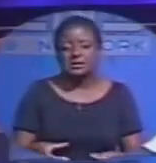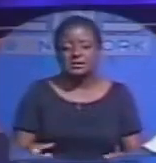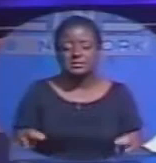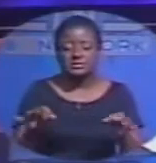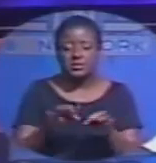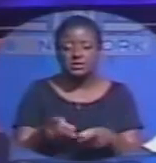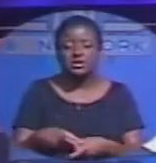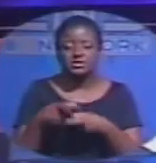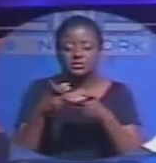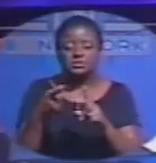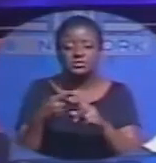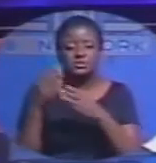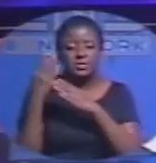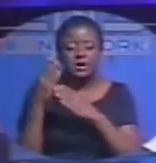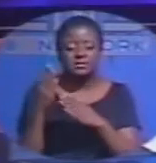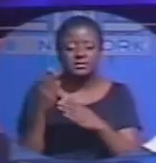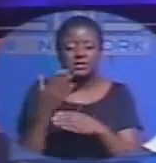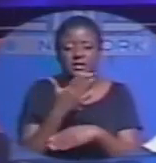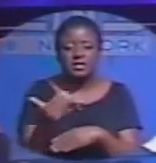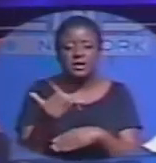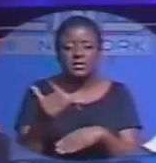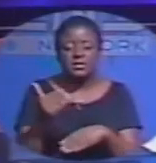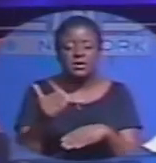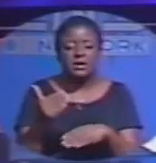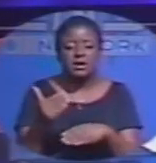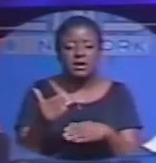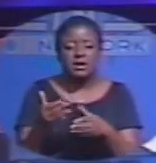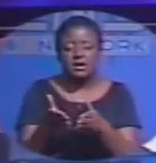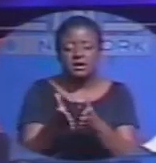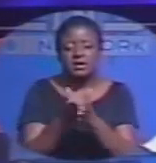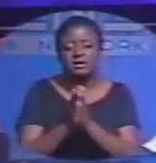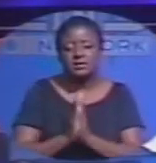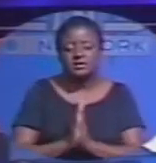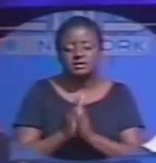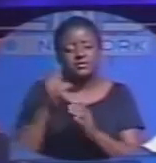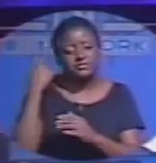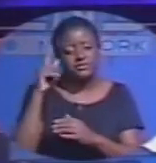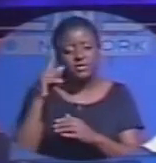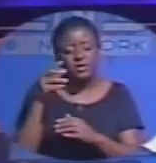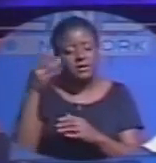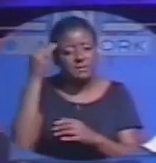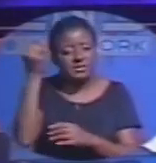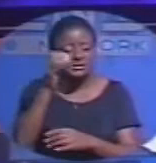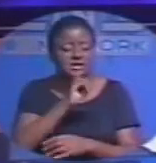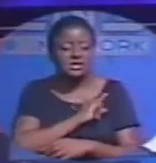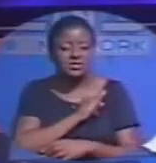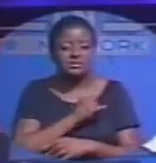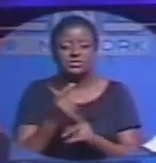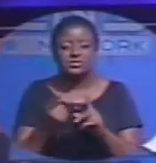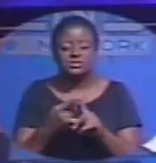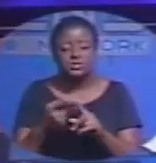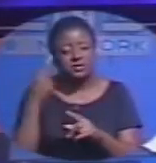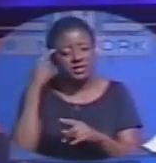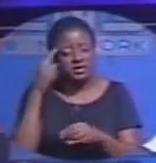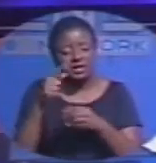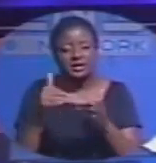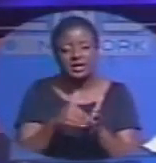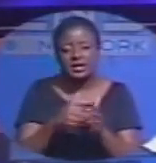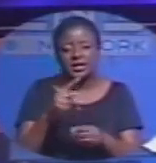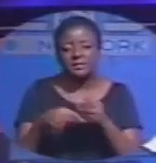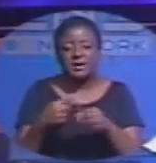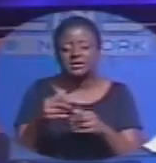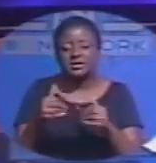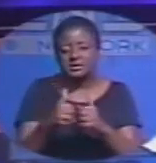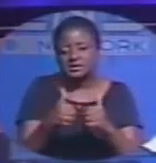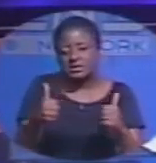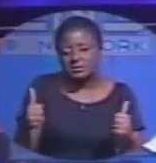we understand that there have been calls for Mr. Ingraham to reconsider his decision to step away from frontline politics. However, by all indications, he